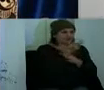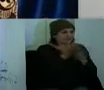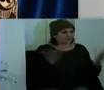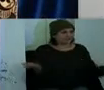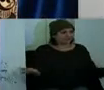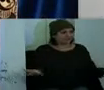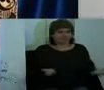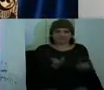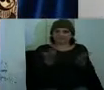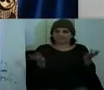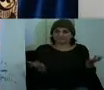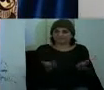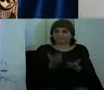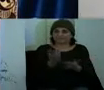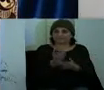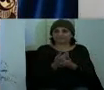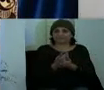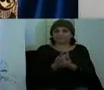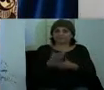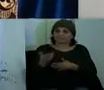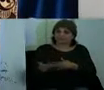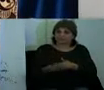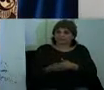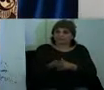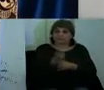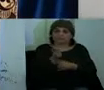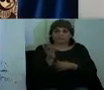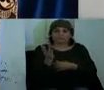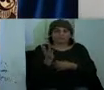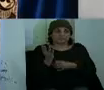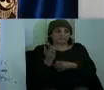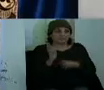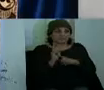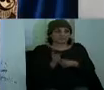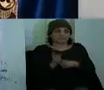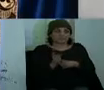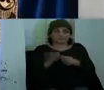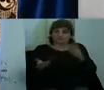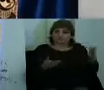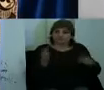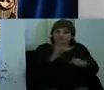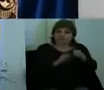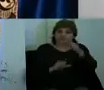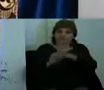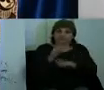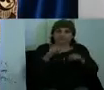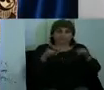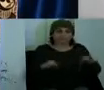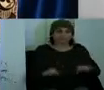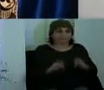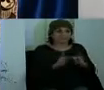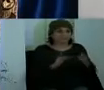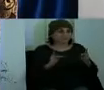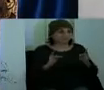sanctuary. So I would invite you to take just a couple of minutes to welcome each other to this place.